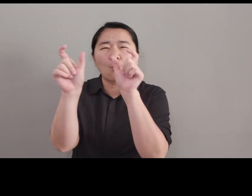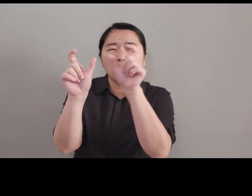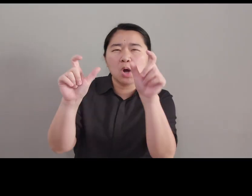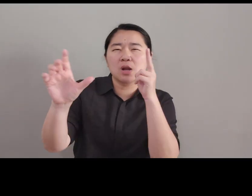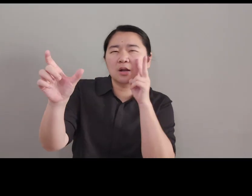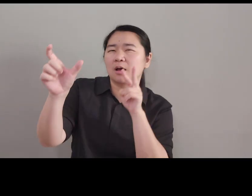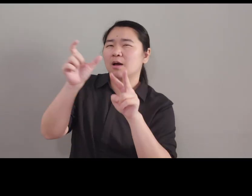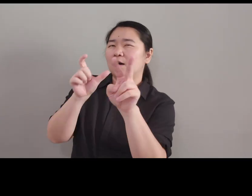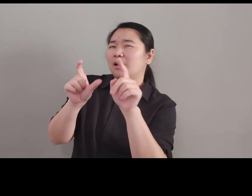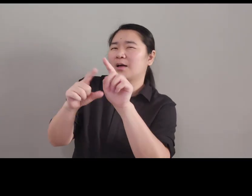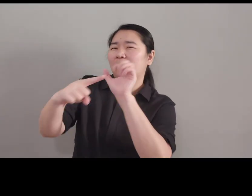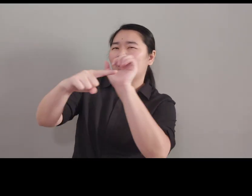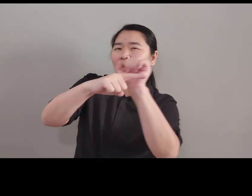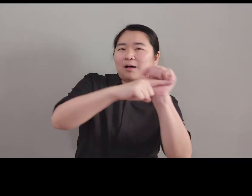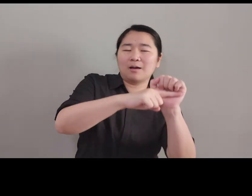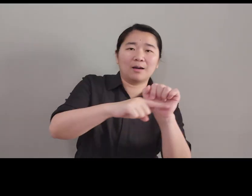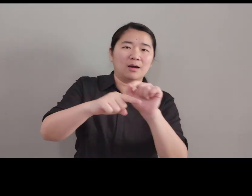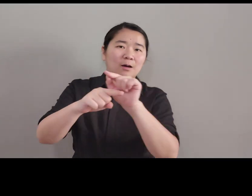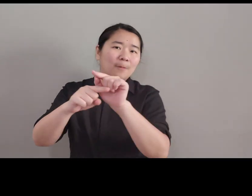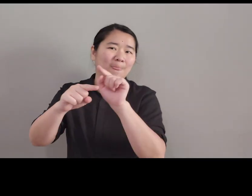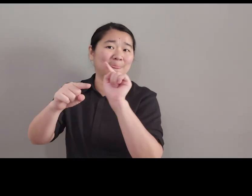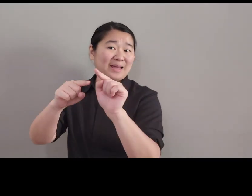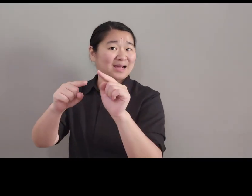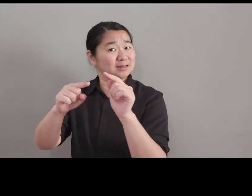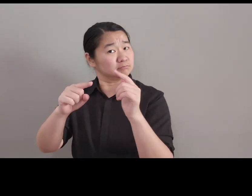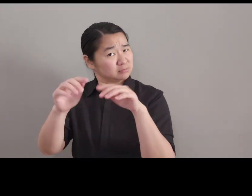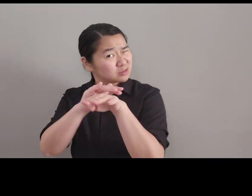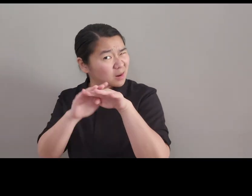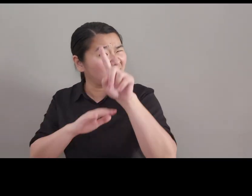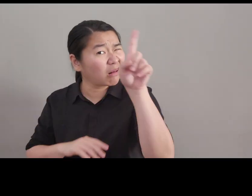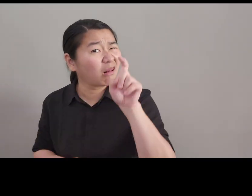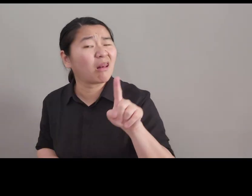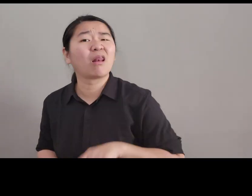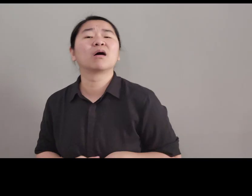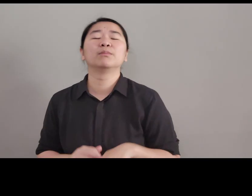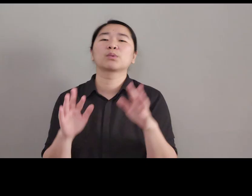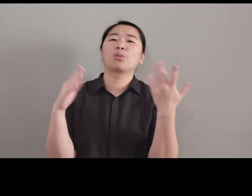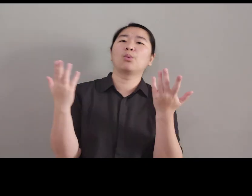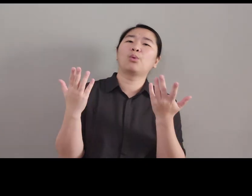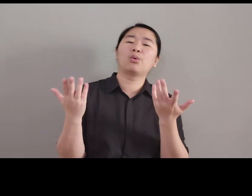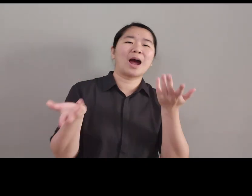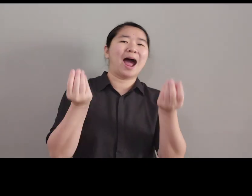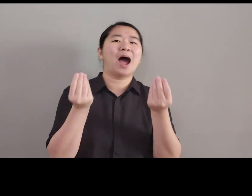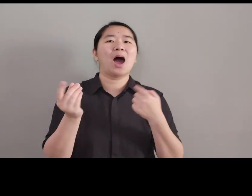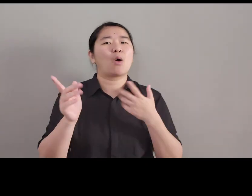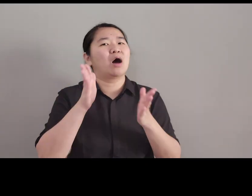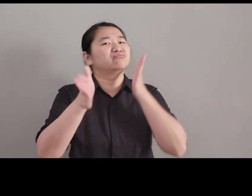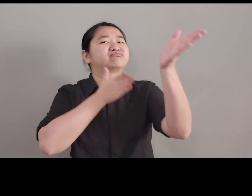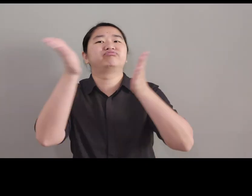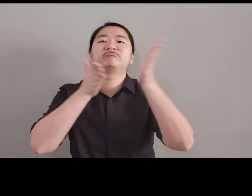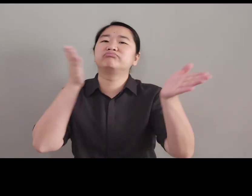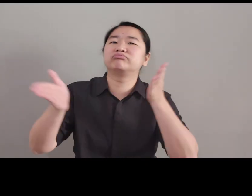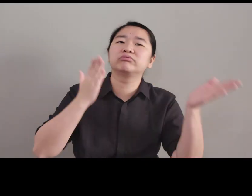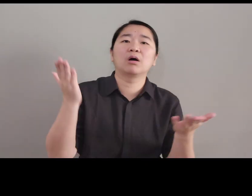thing? But it's not getting across. So how do we go out and do that, I don't know, that big bang thing in the world